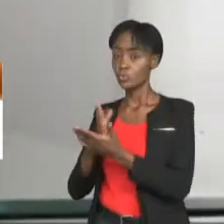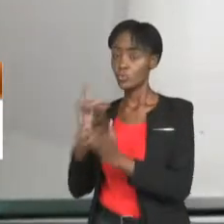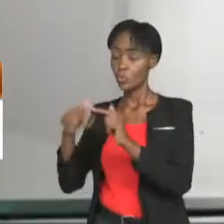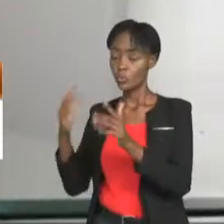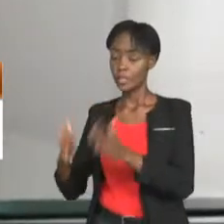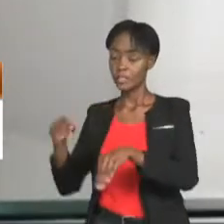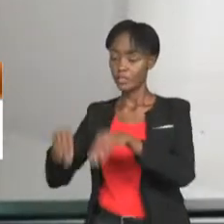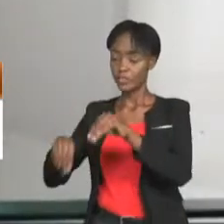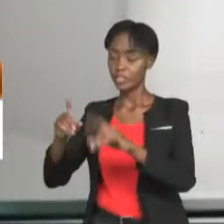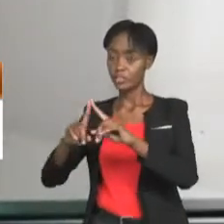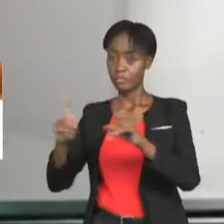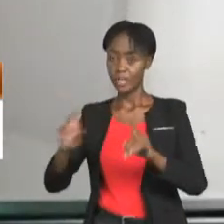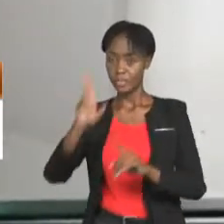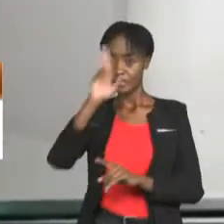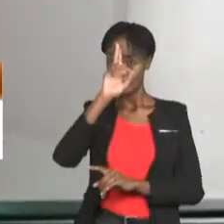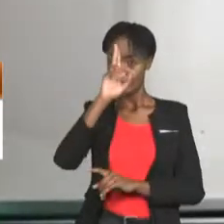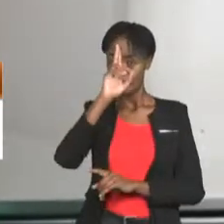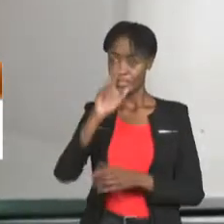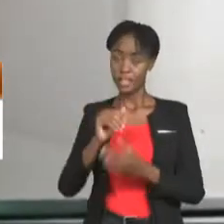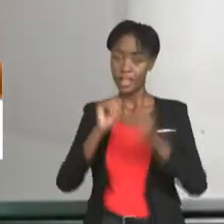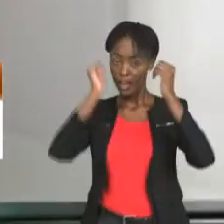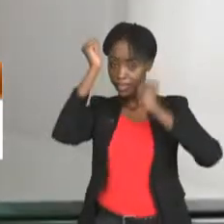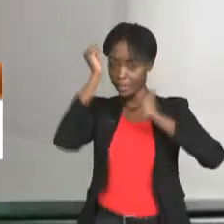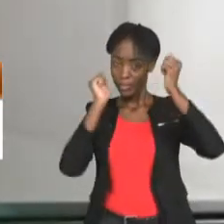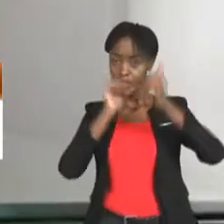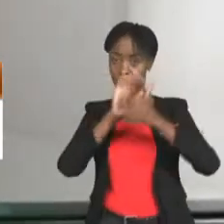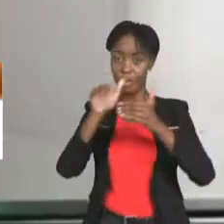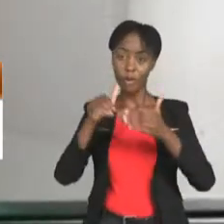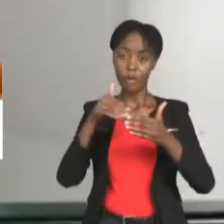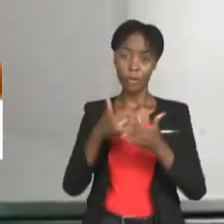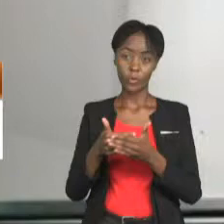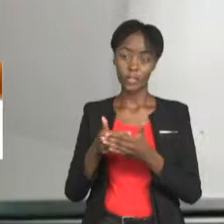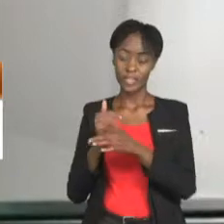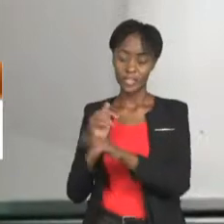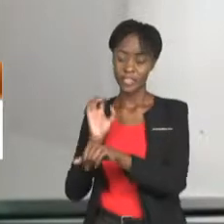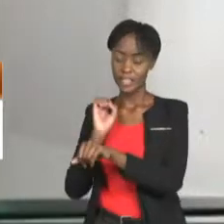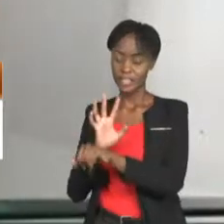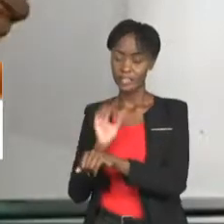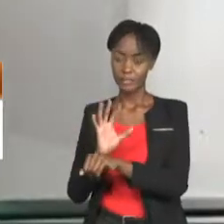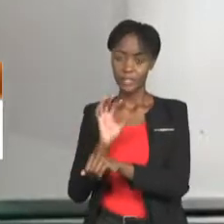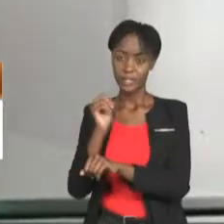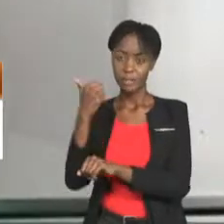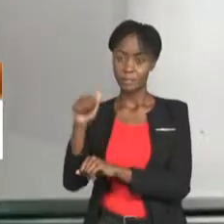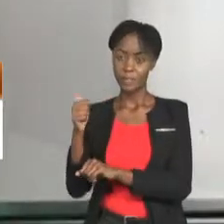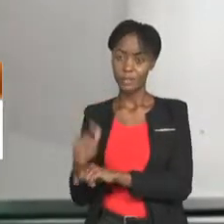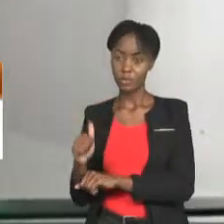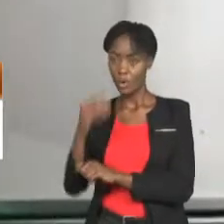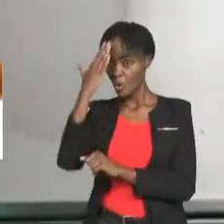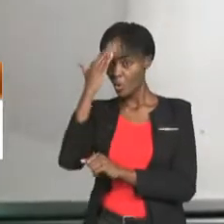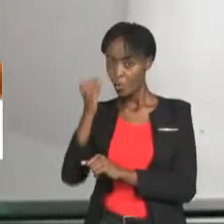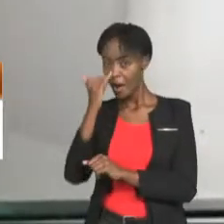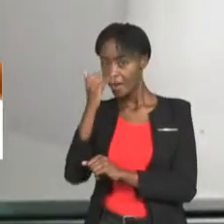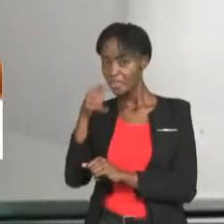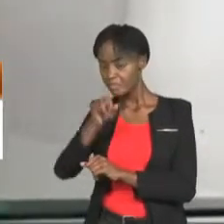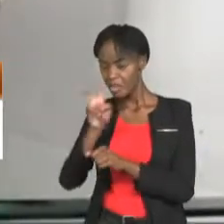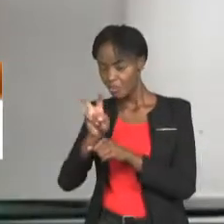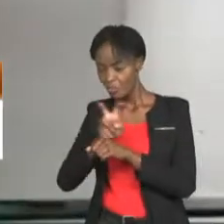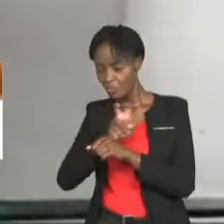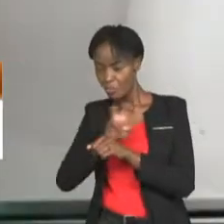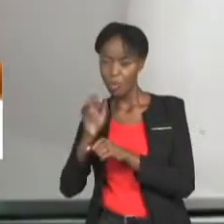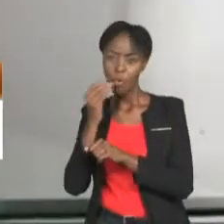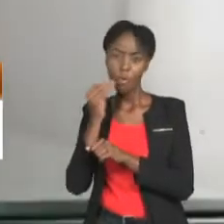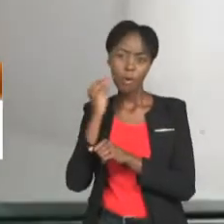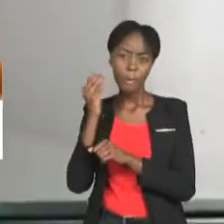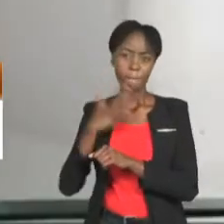The police and the military have failed to explain why they are surrounding my house, why